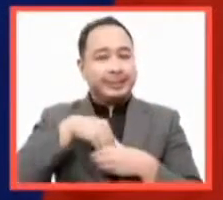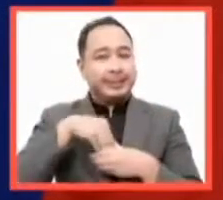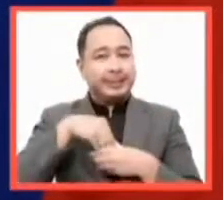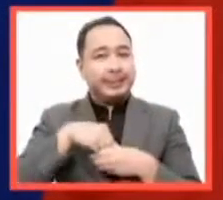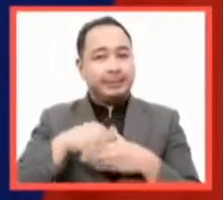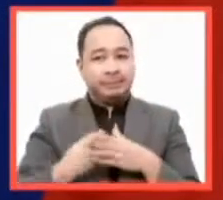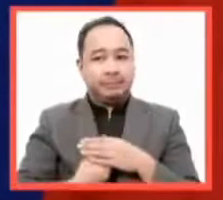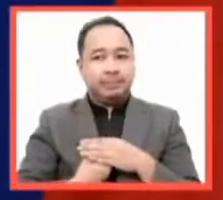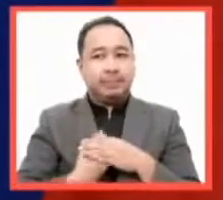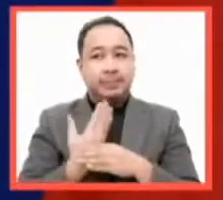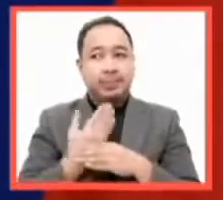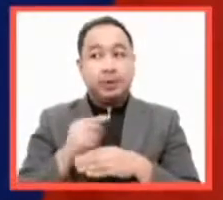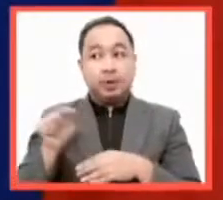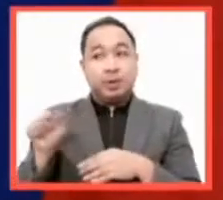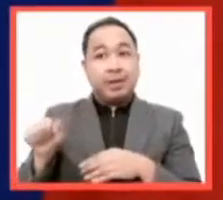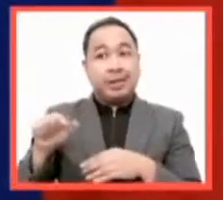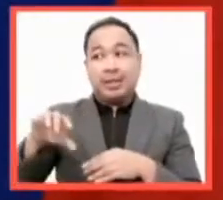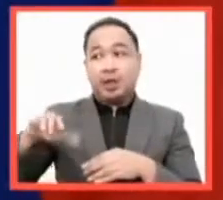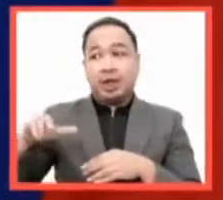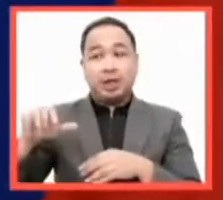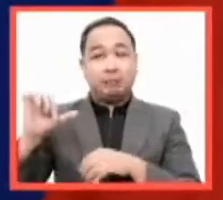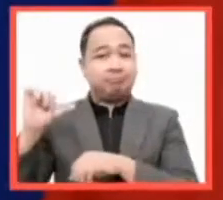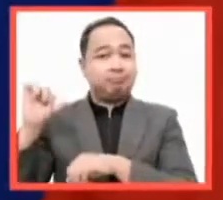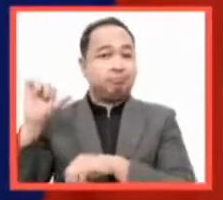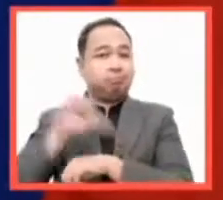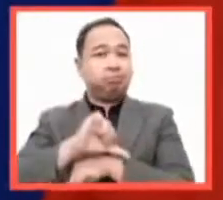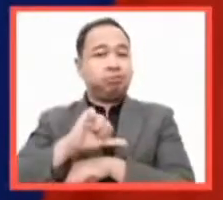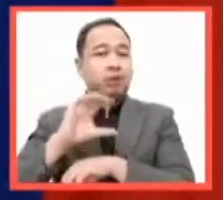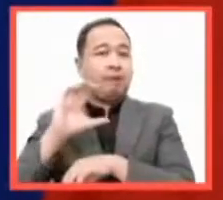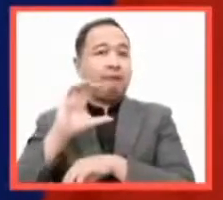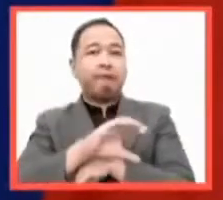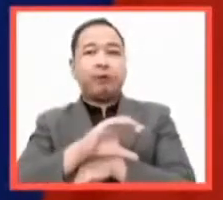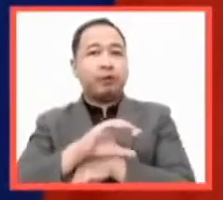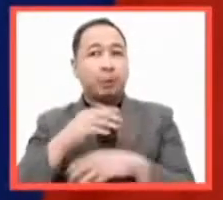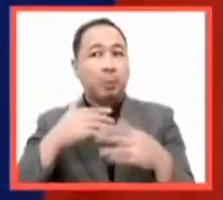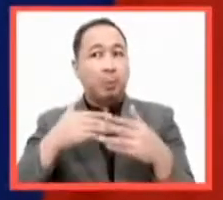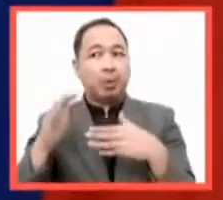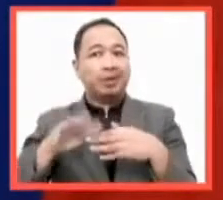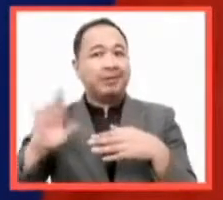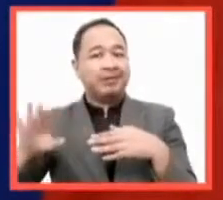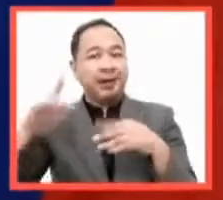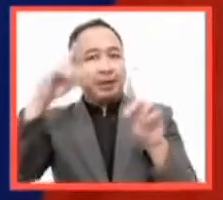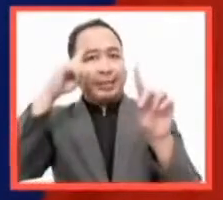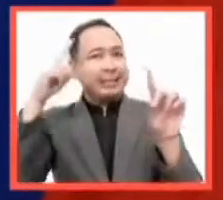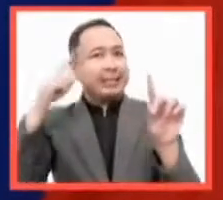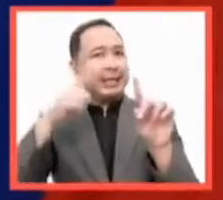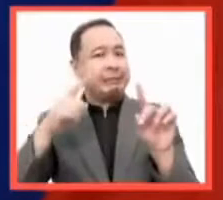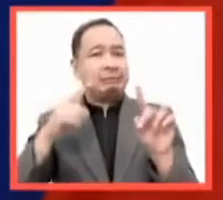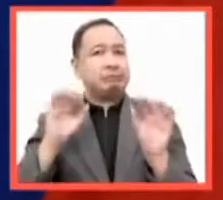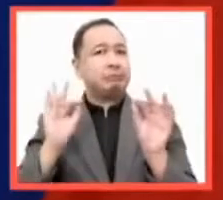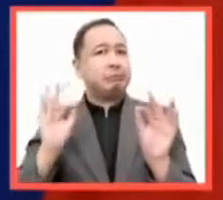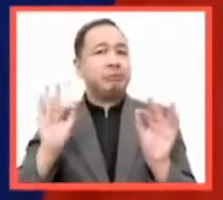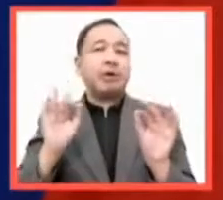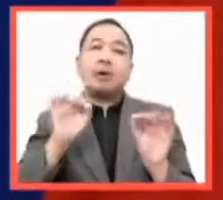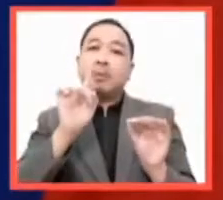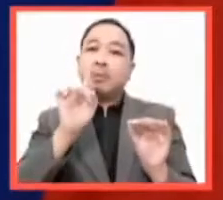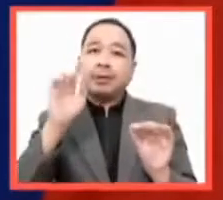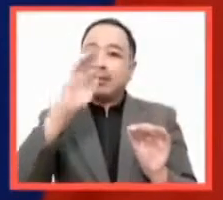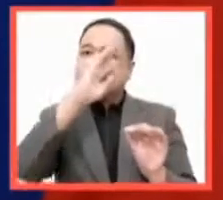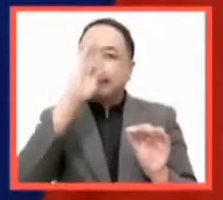within. The imposition of one's will over another, no matter how noble the